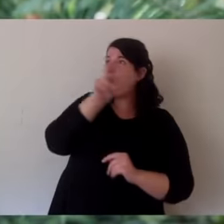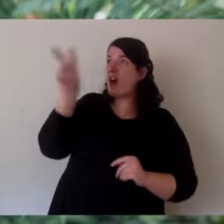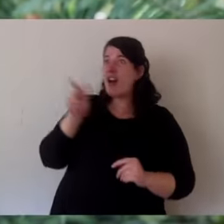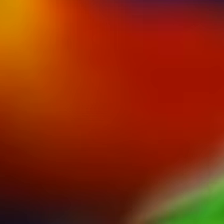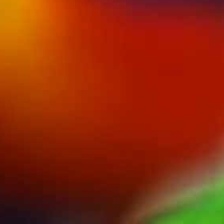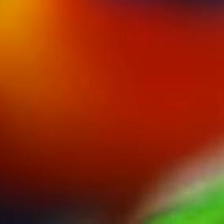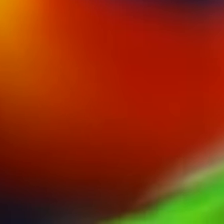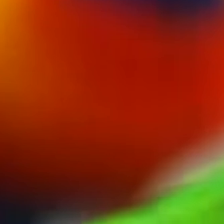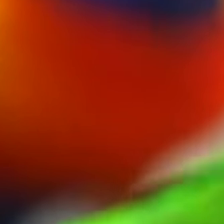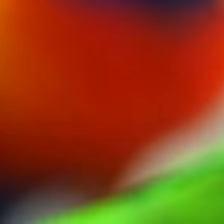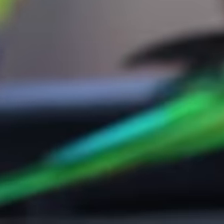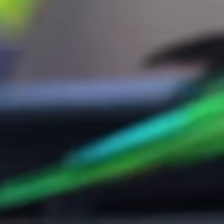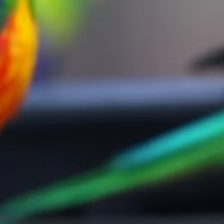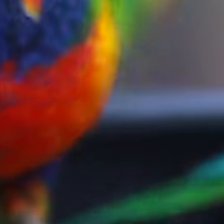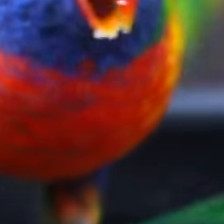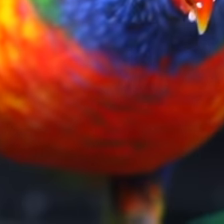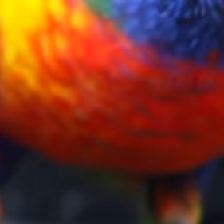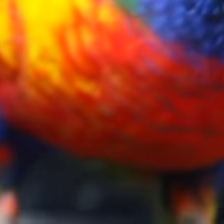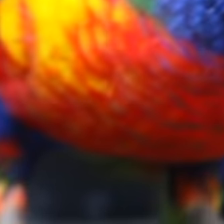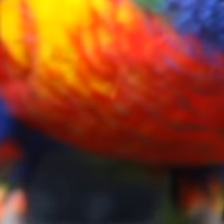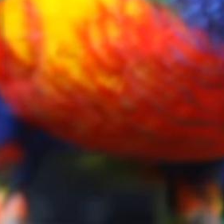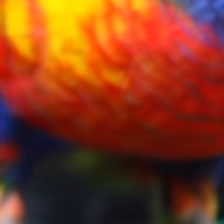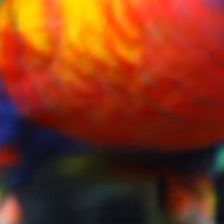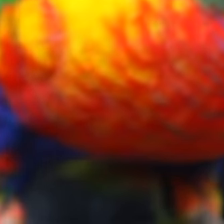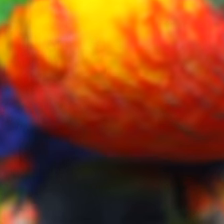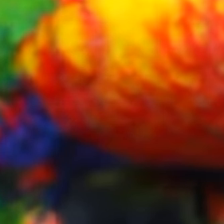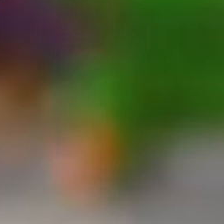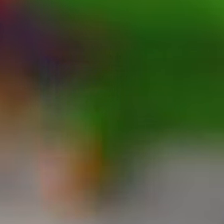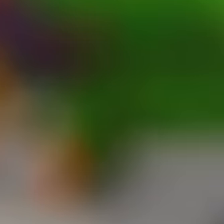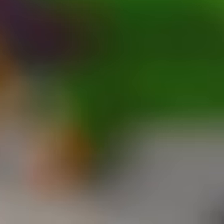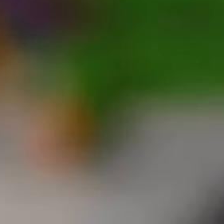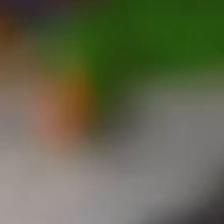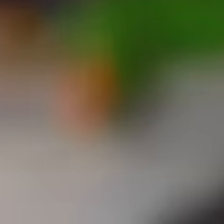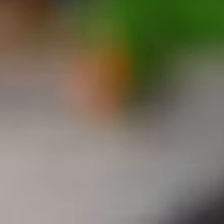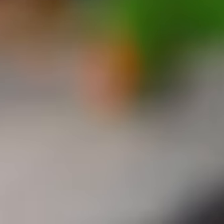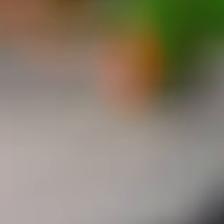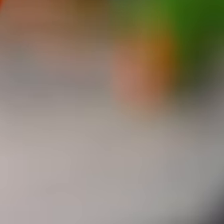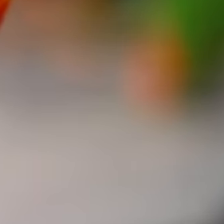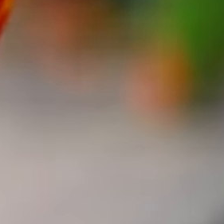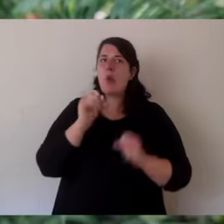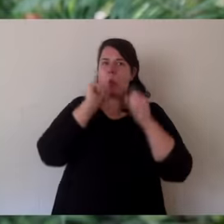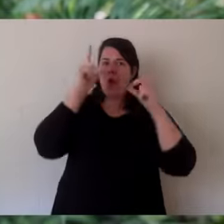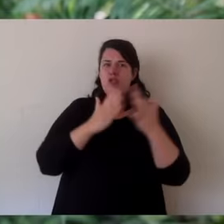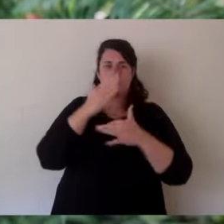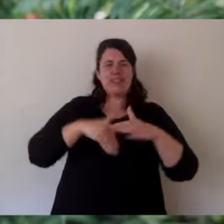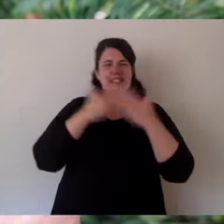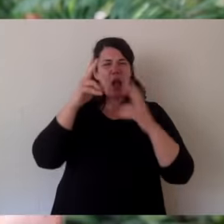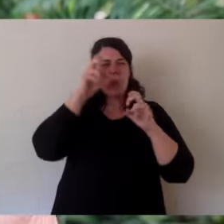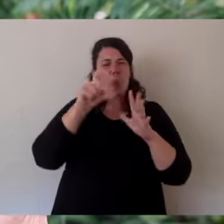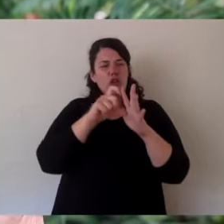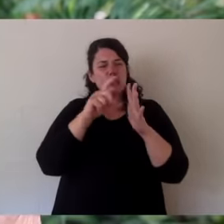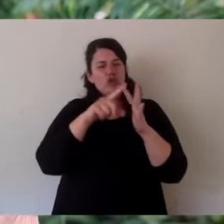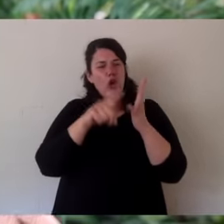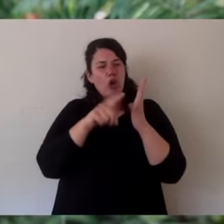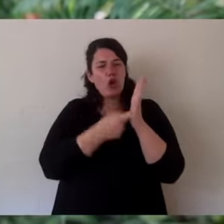might be somewhere lucky enough to see those birds too. Rainbow lorikeets are diurnal. This means they're awake through the daytime.